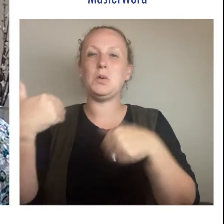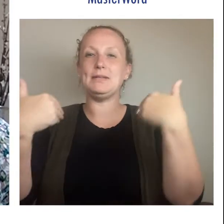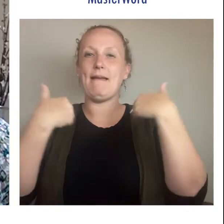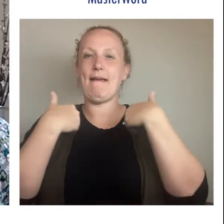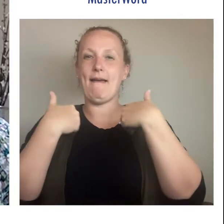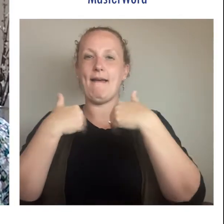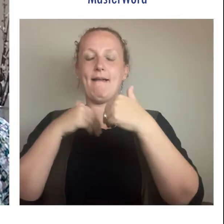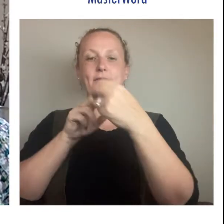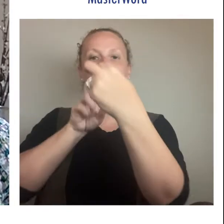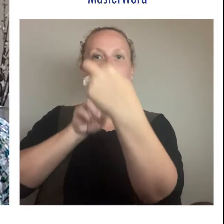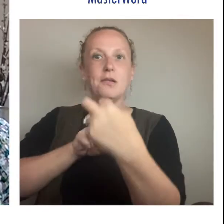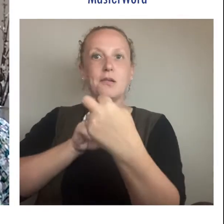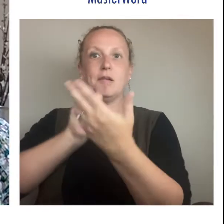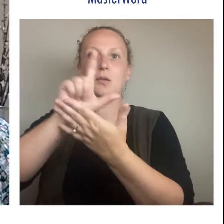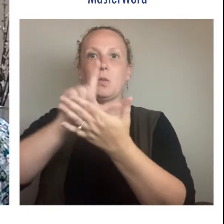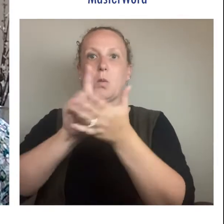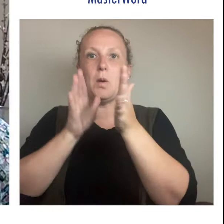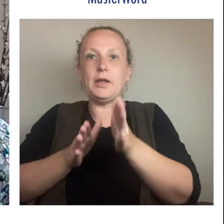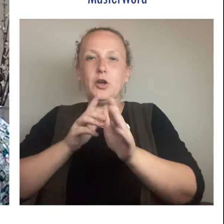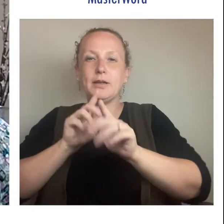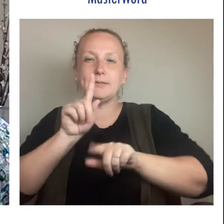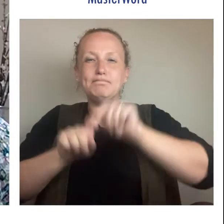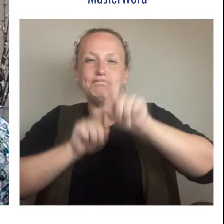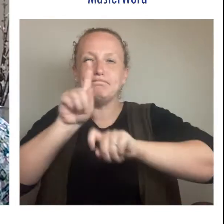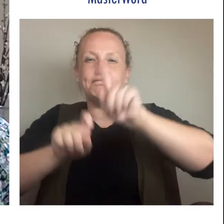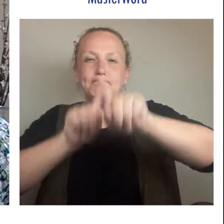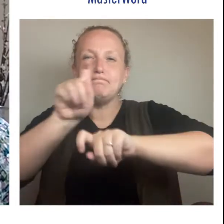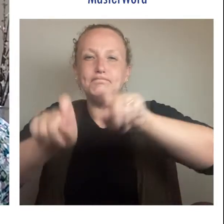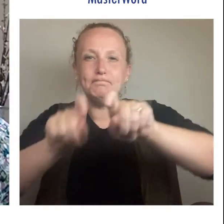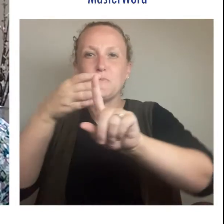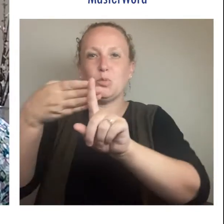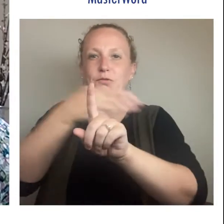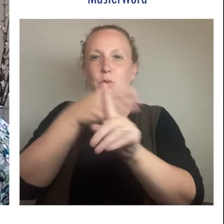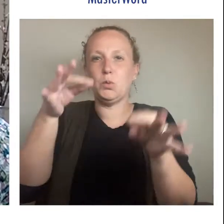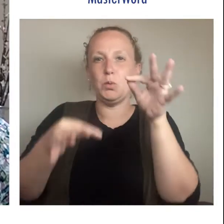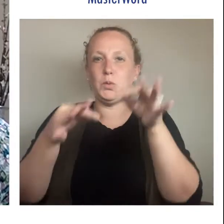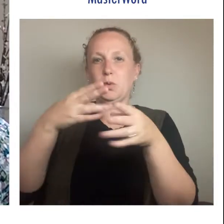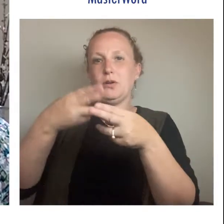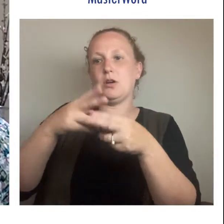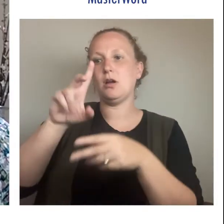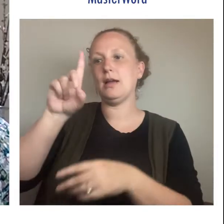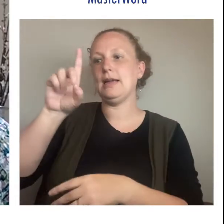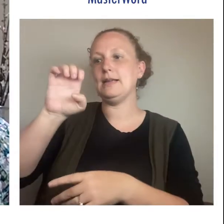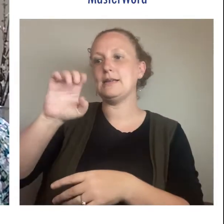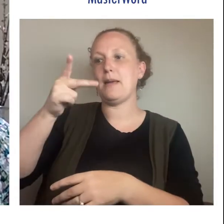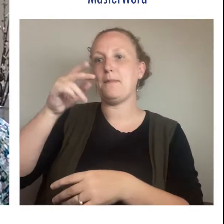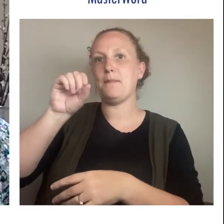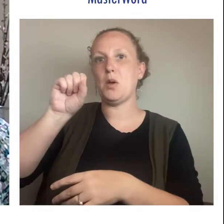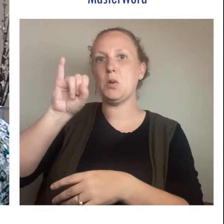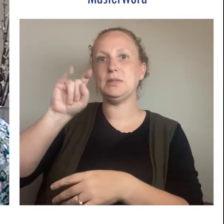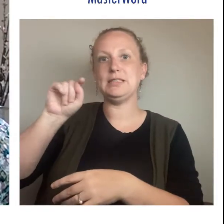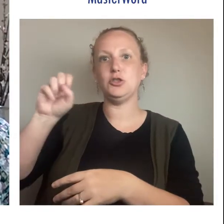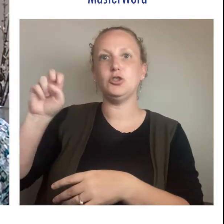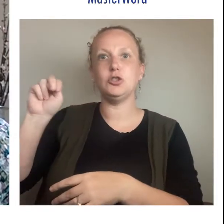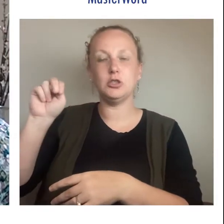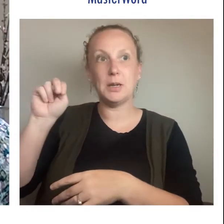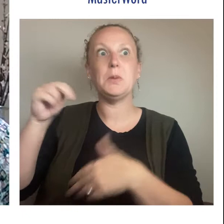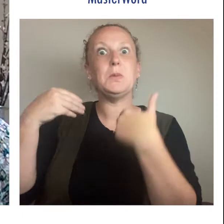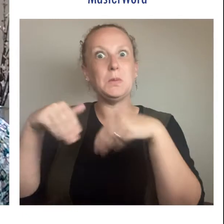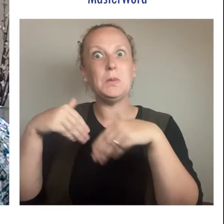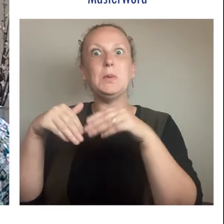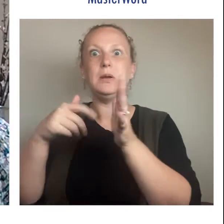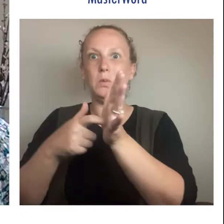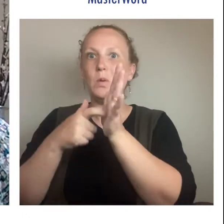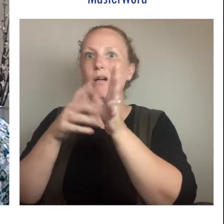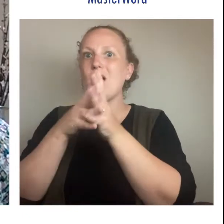with sworn testimony and have it be precise, and especially for languages that are not so common or not where